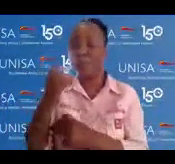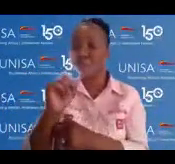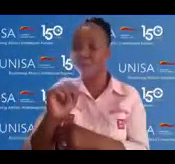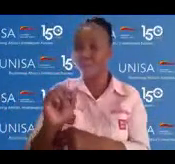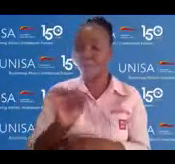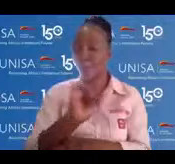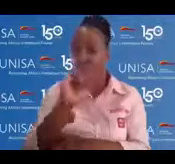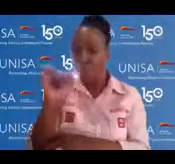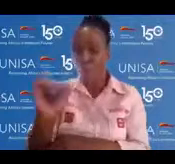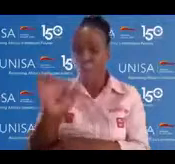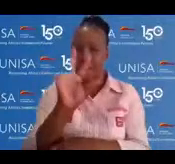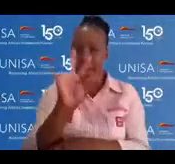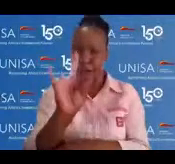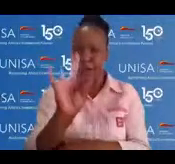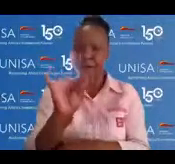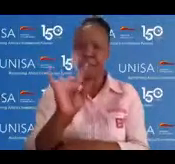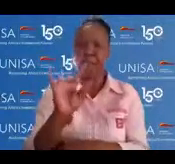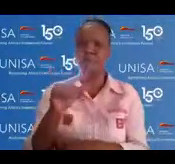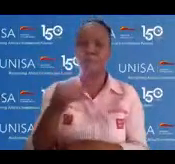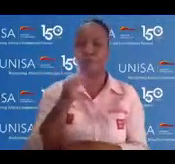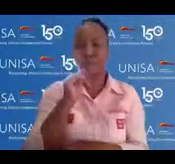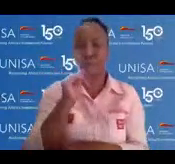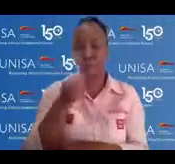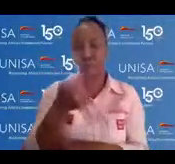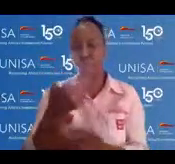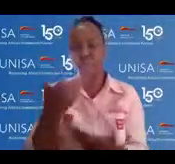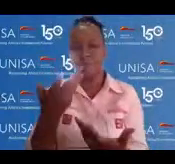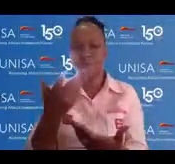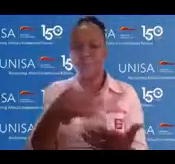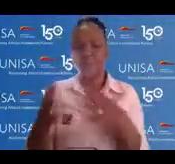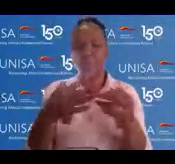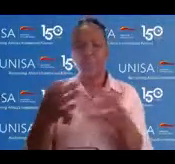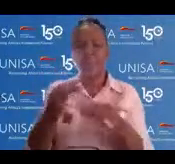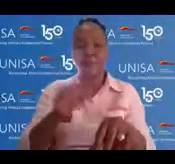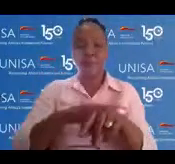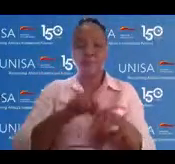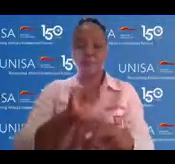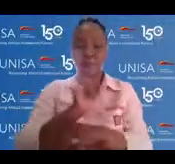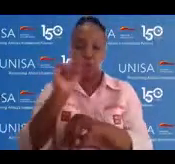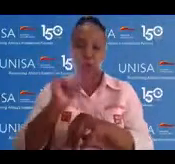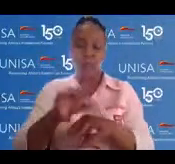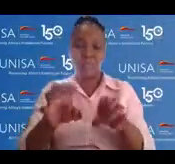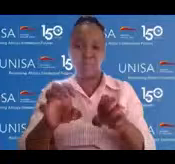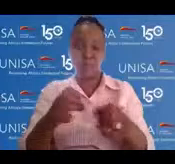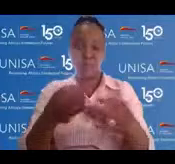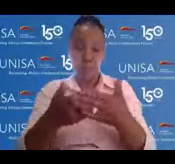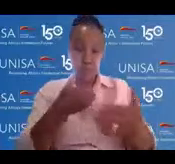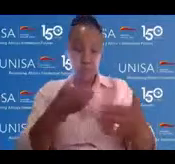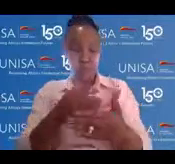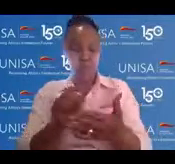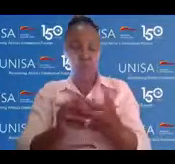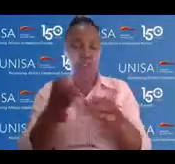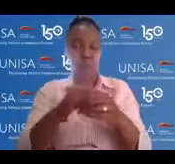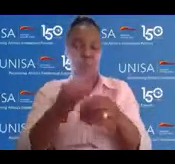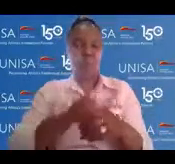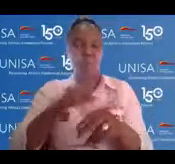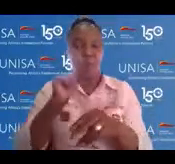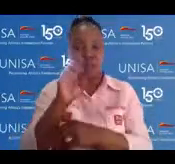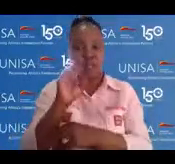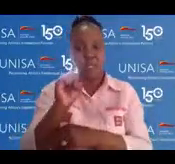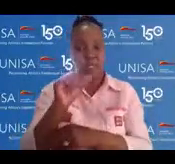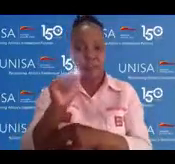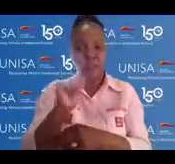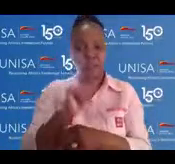Monday, tomorrow, or during course of your examination, before you do that, you must make sure that you log into my UNISA as you submit your